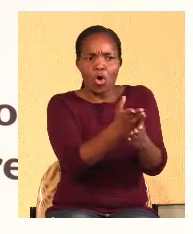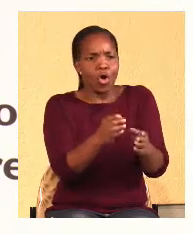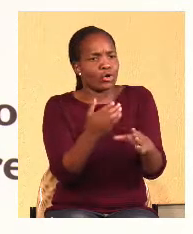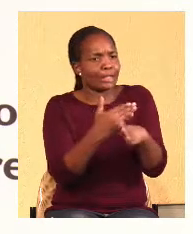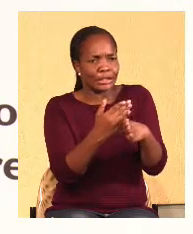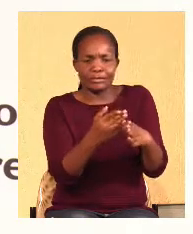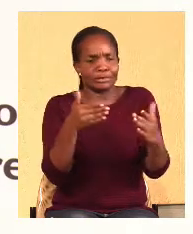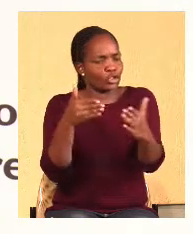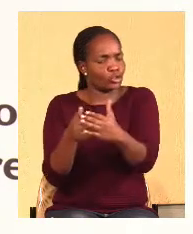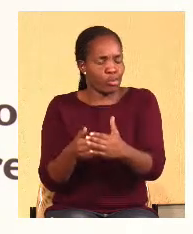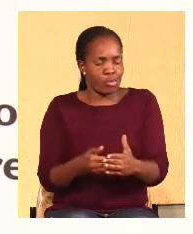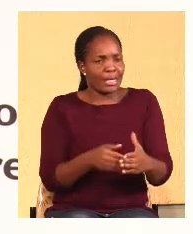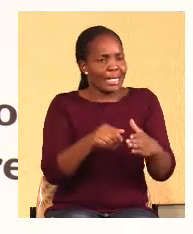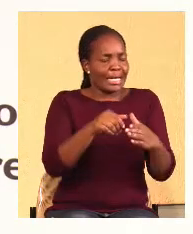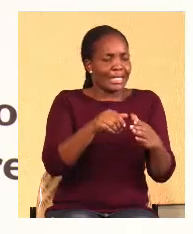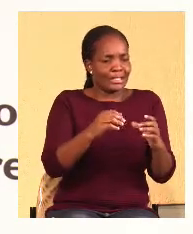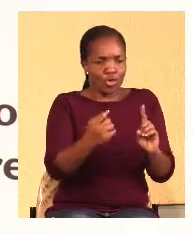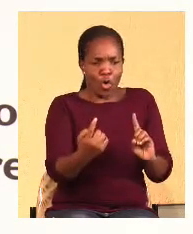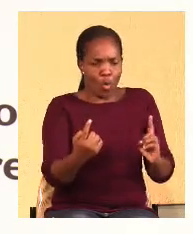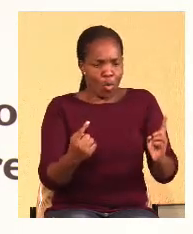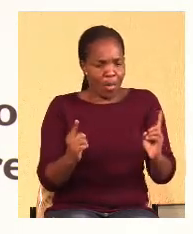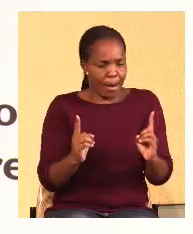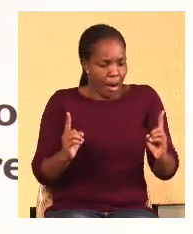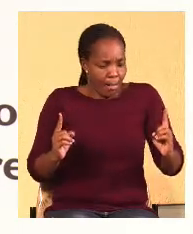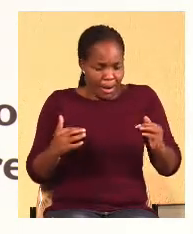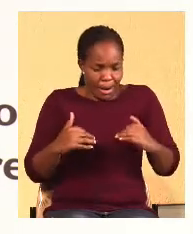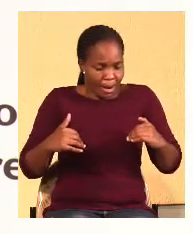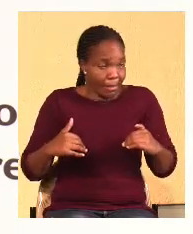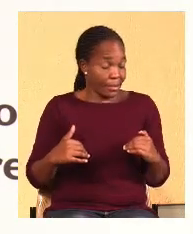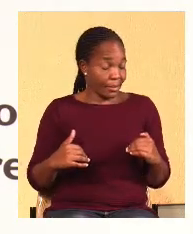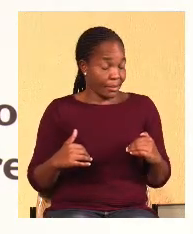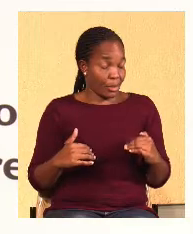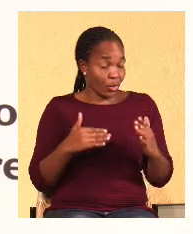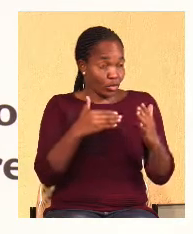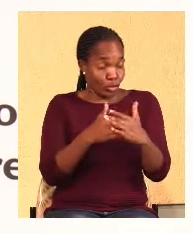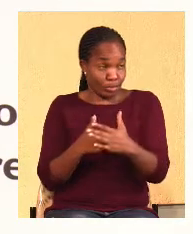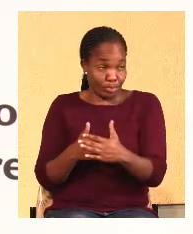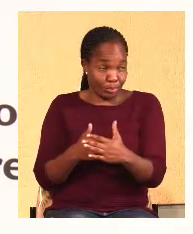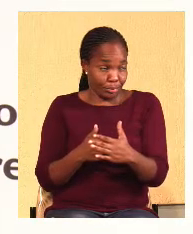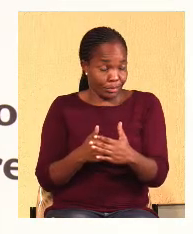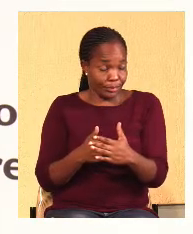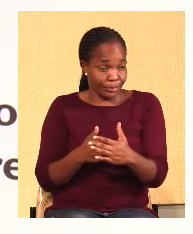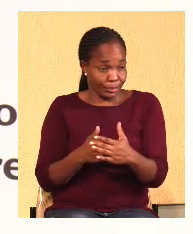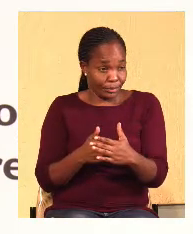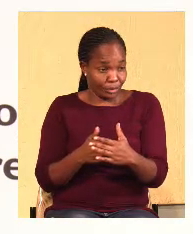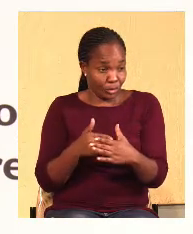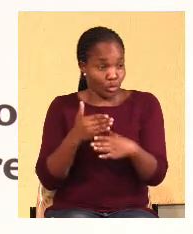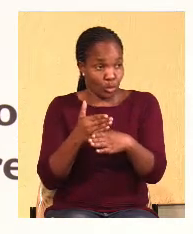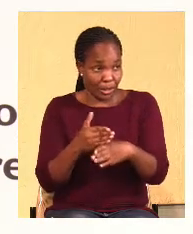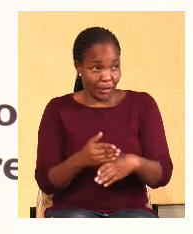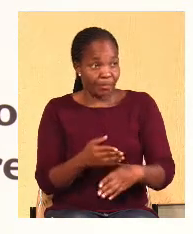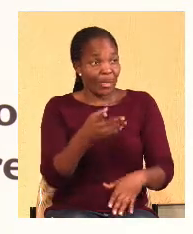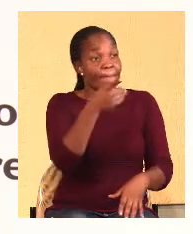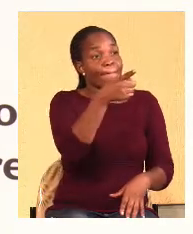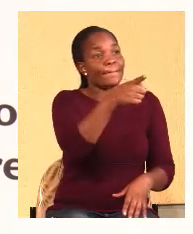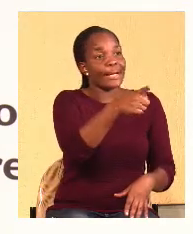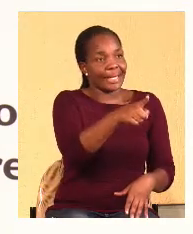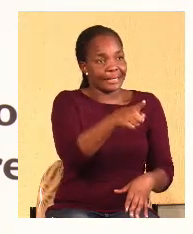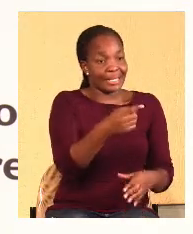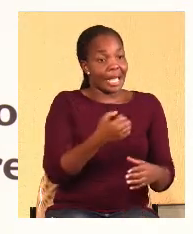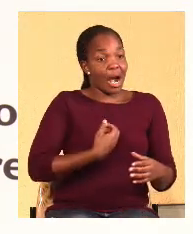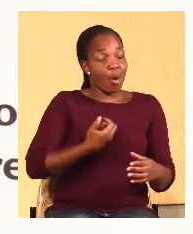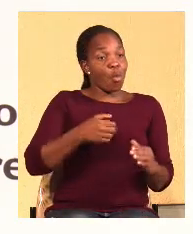social, economic, and otherwise, to a halt. And the idea is that we must still, you know, we're still a